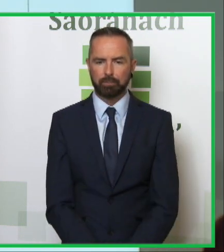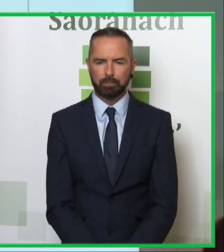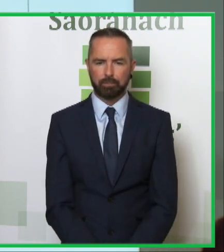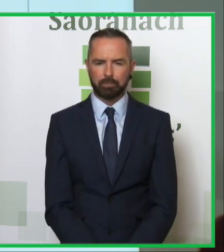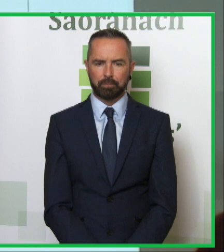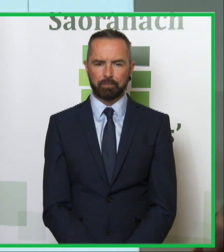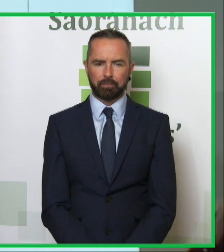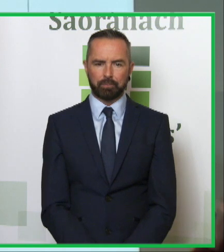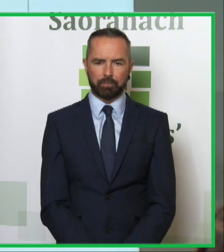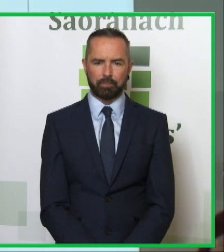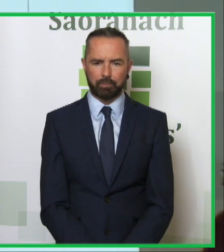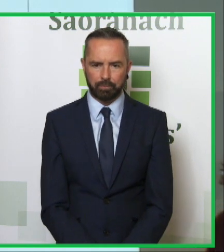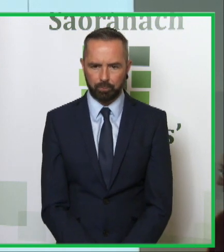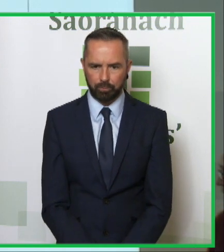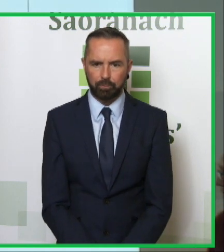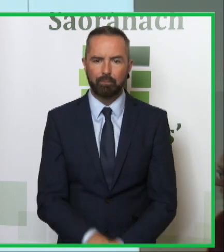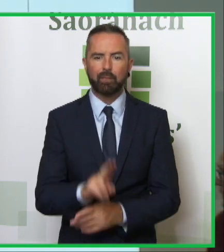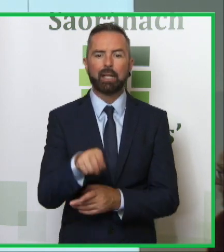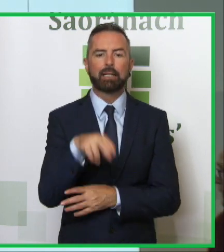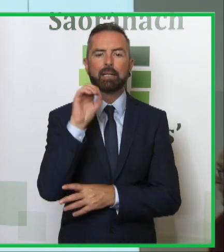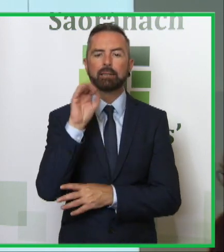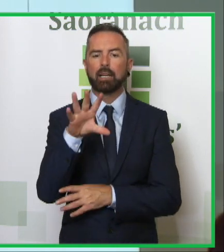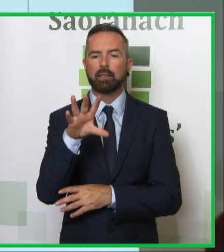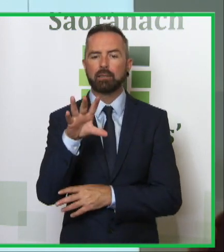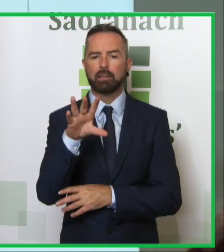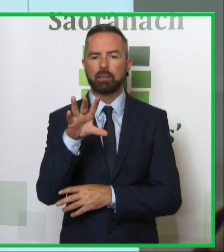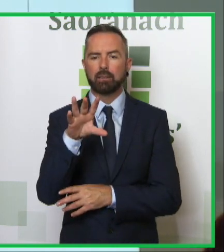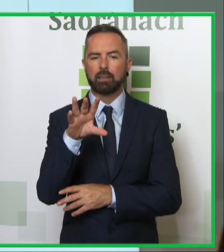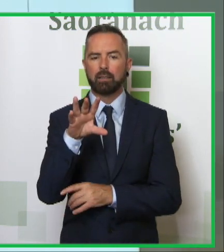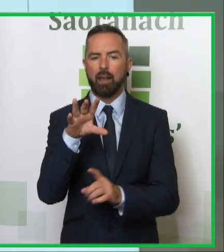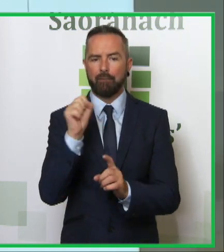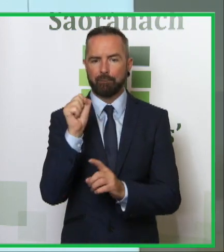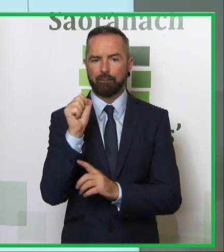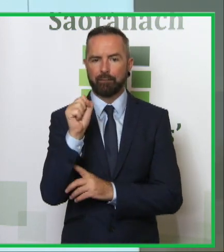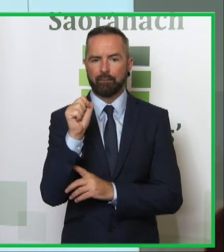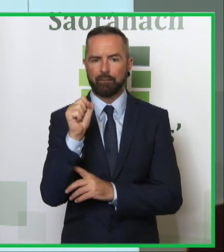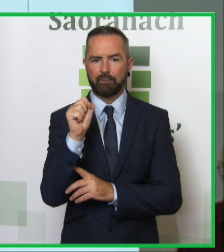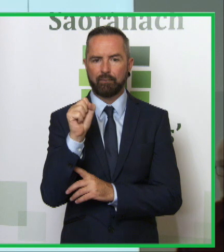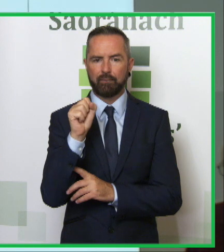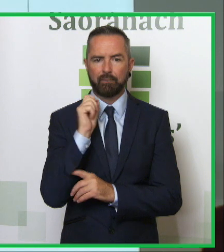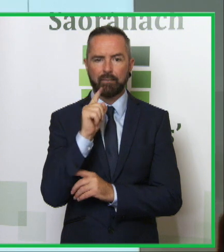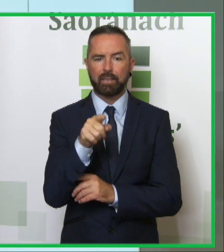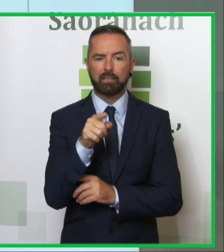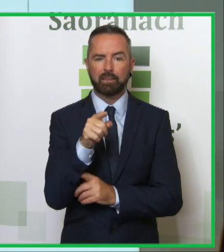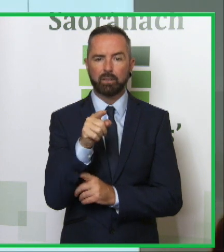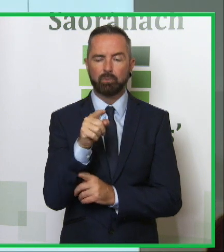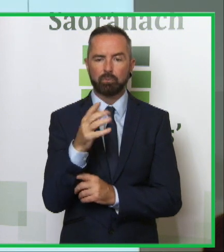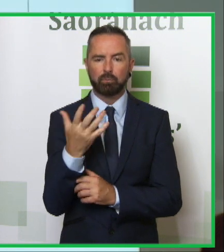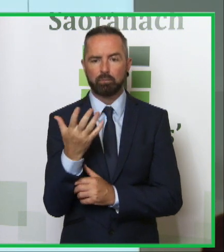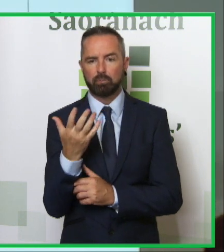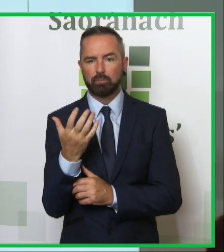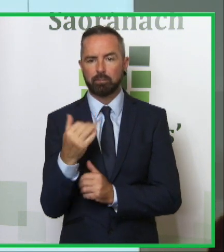view. The next slide. Yeah, go ahead. Oh, sorry, it's up. Yeah. Now, on this one,